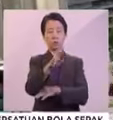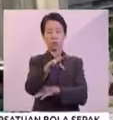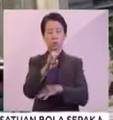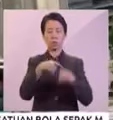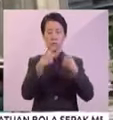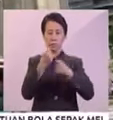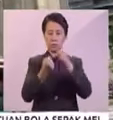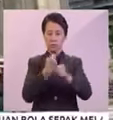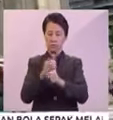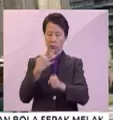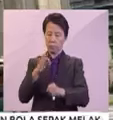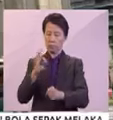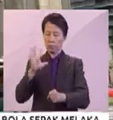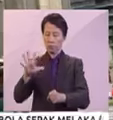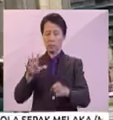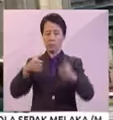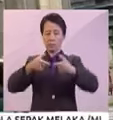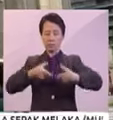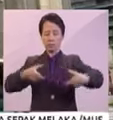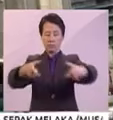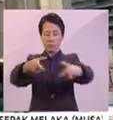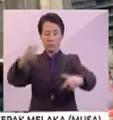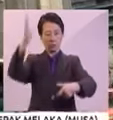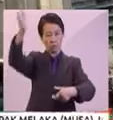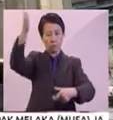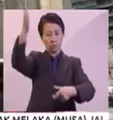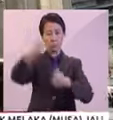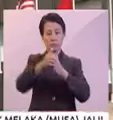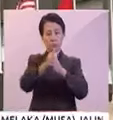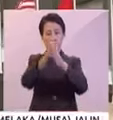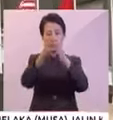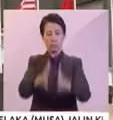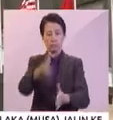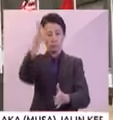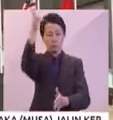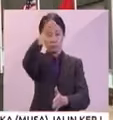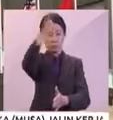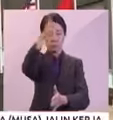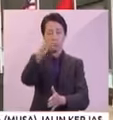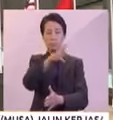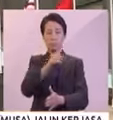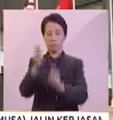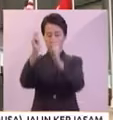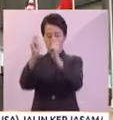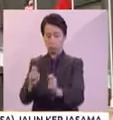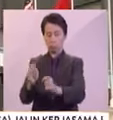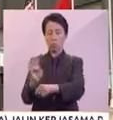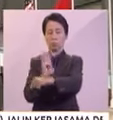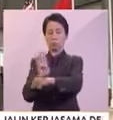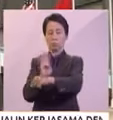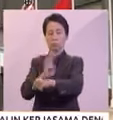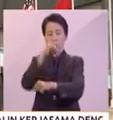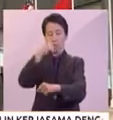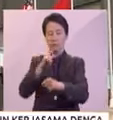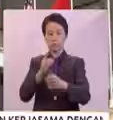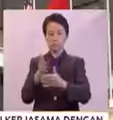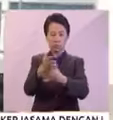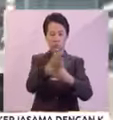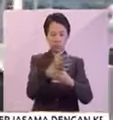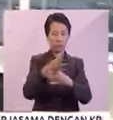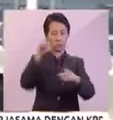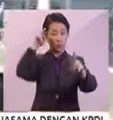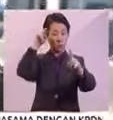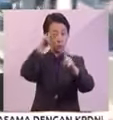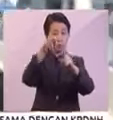1995, persidangan itu menghimpunkan pemimpin-pemimpin kerajaan dan tokoh-tokoh perniagaan bagi berkongsi visi